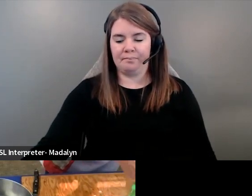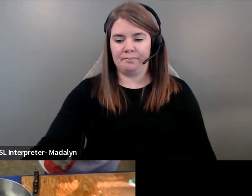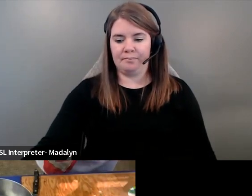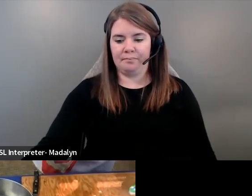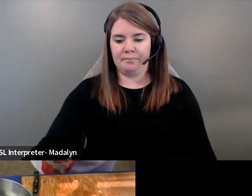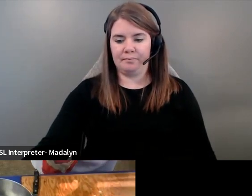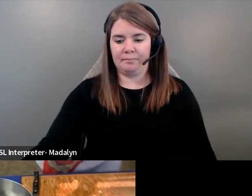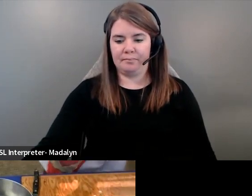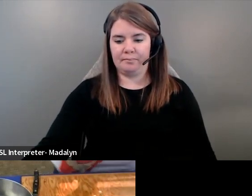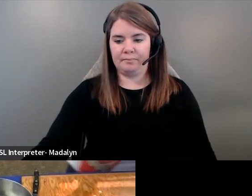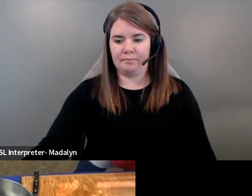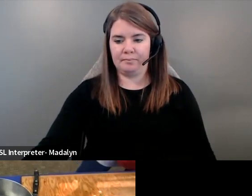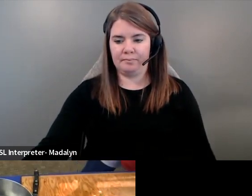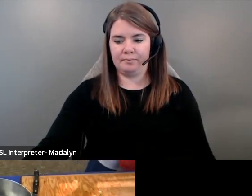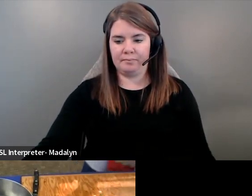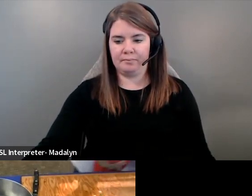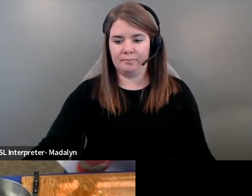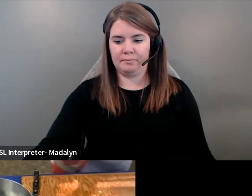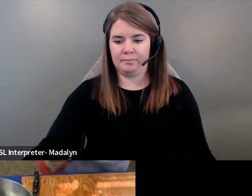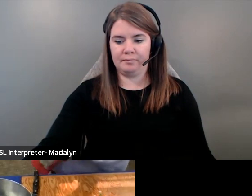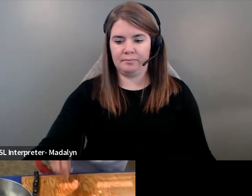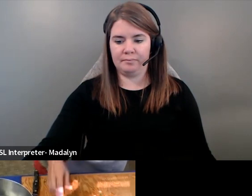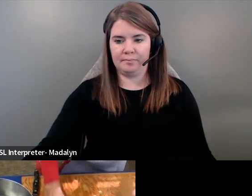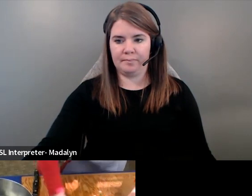All right, that's going to go into the freezer.